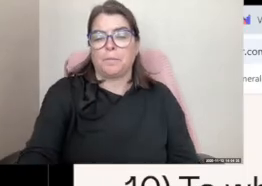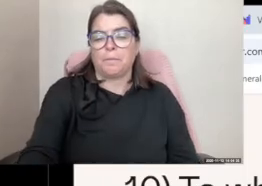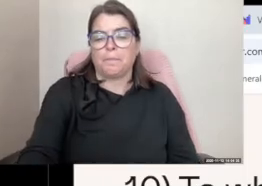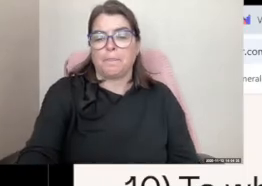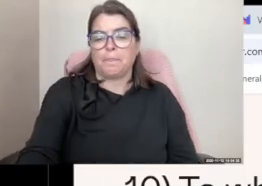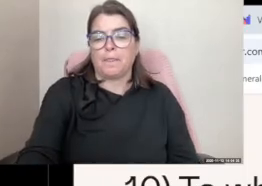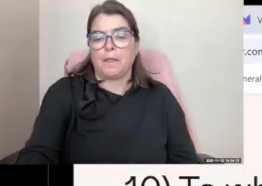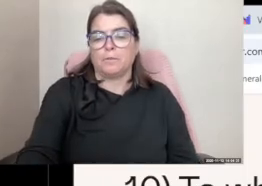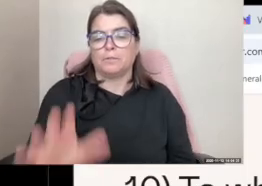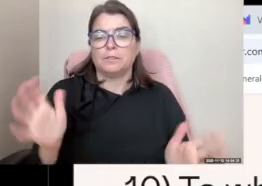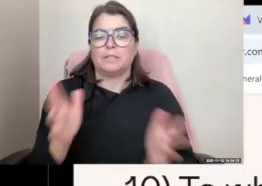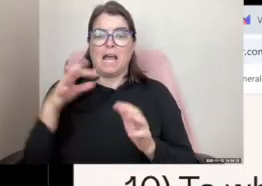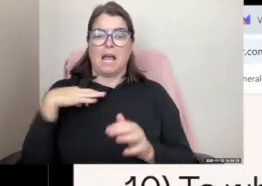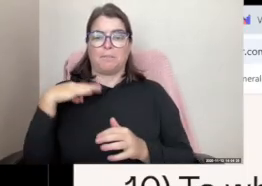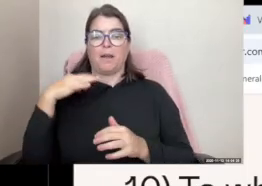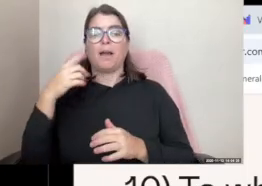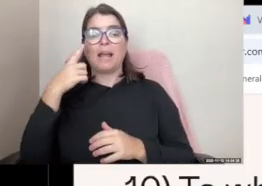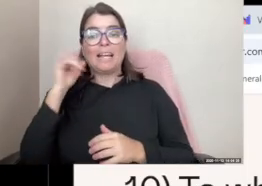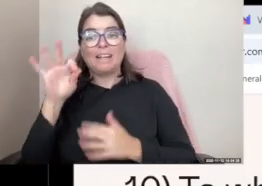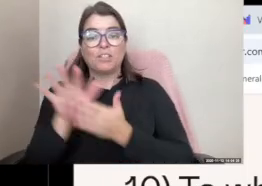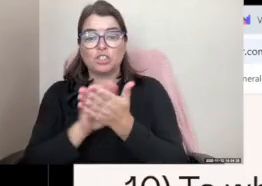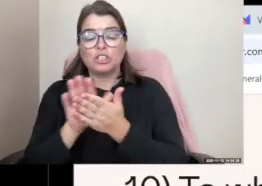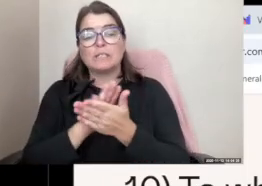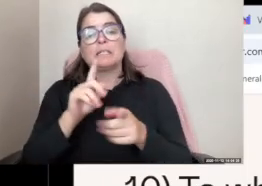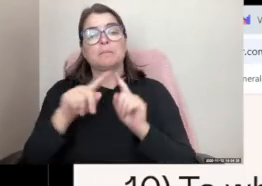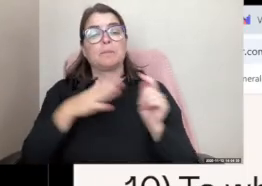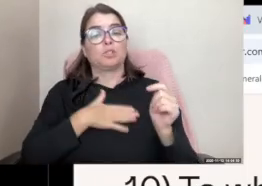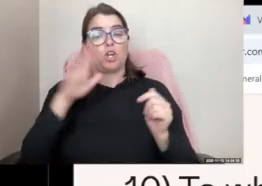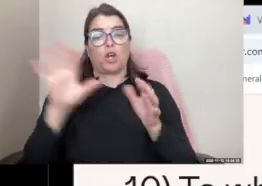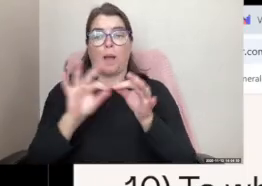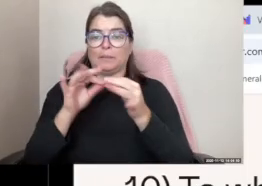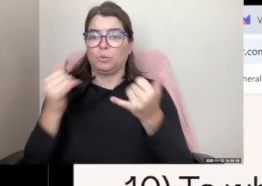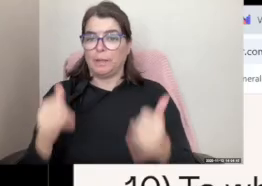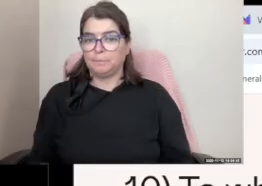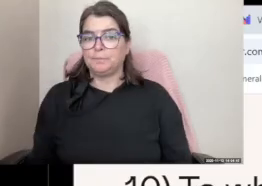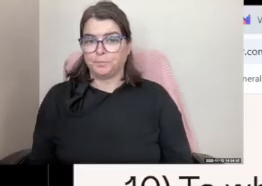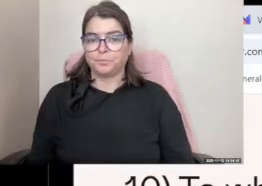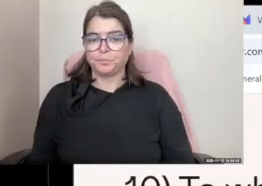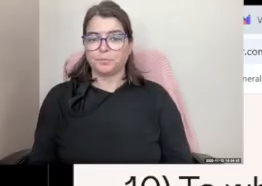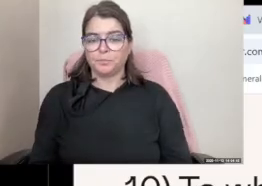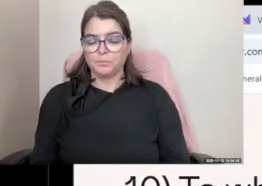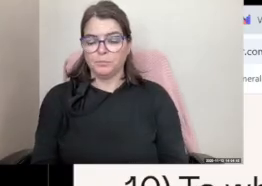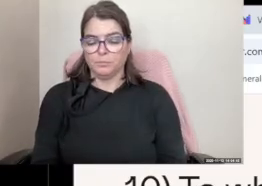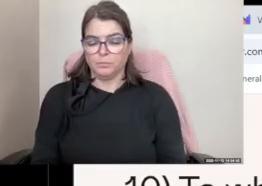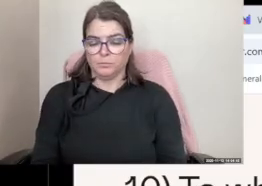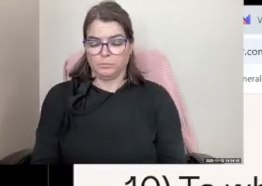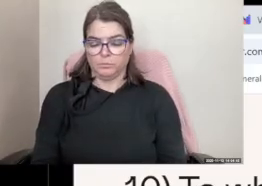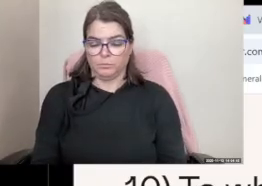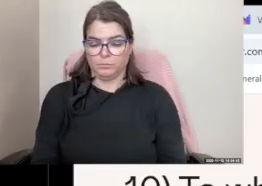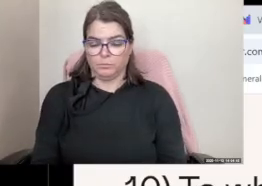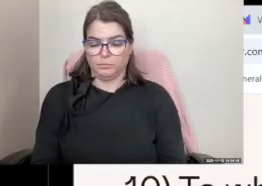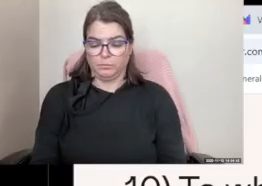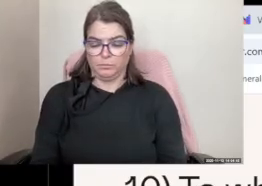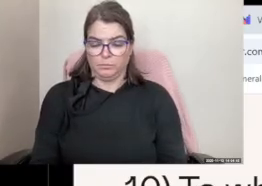funding available for drayage trucks. So let's keep that market going and really encourage folks to look at that funding